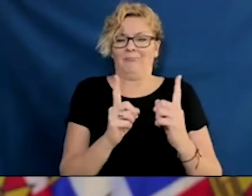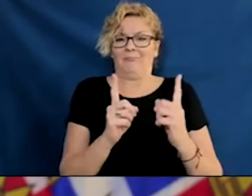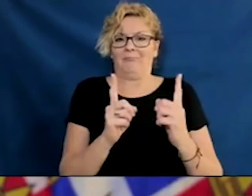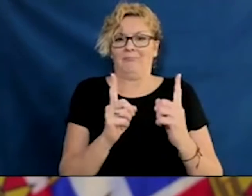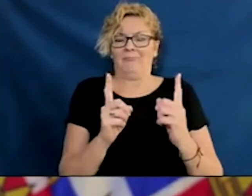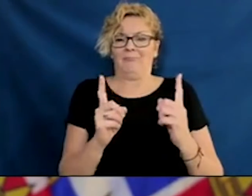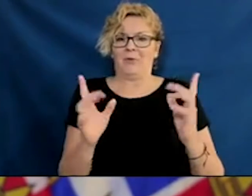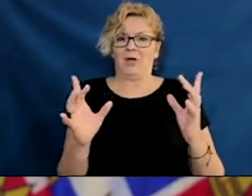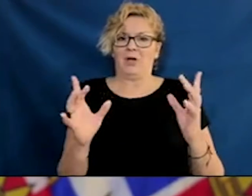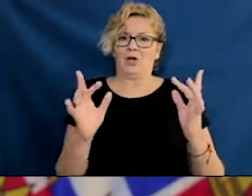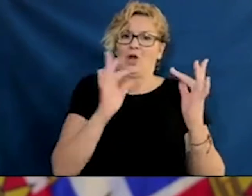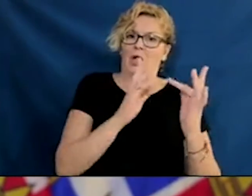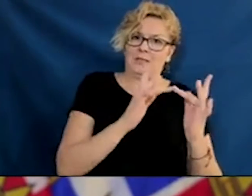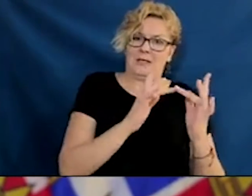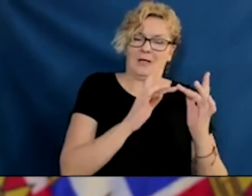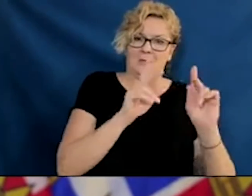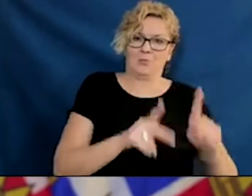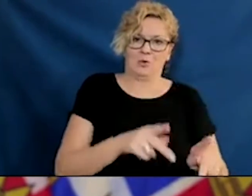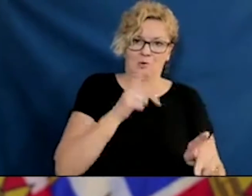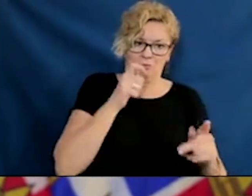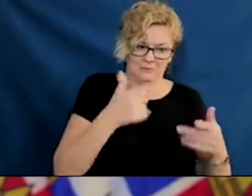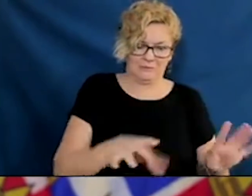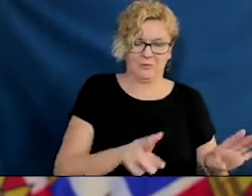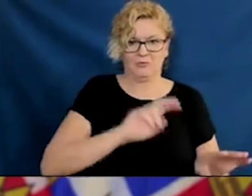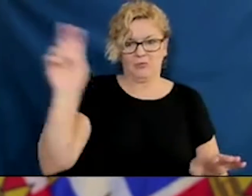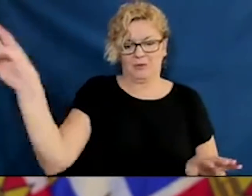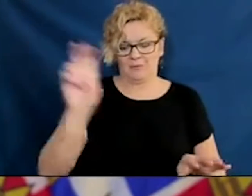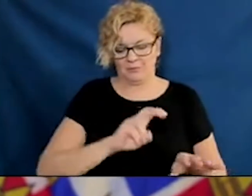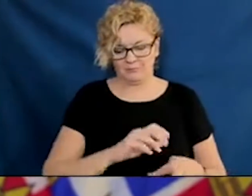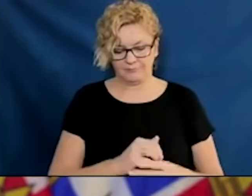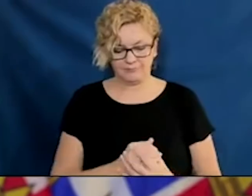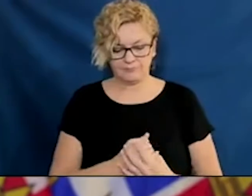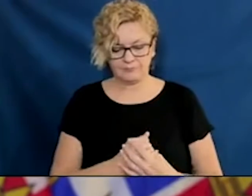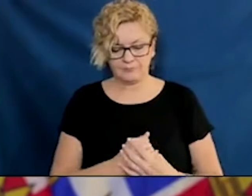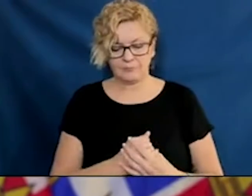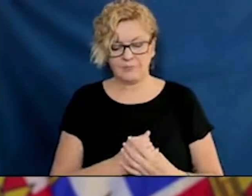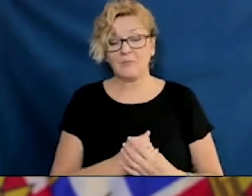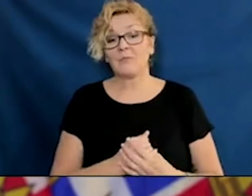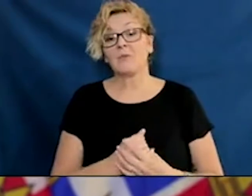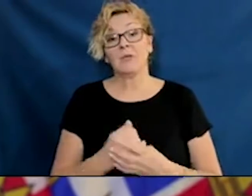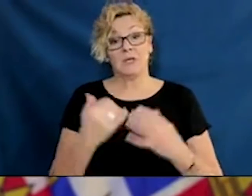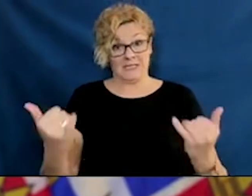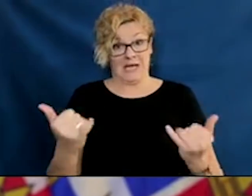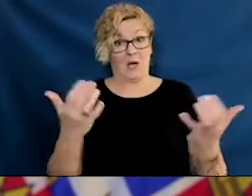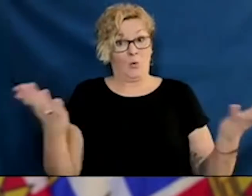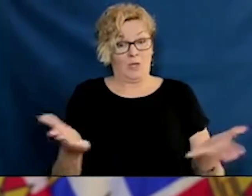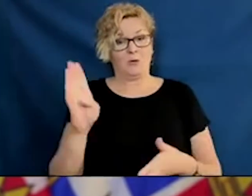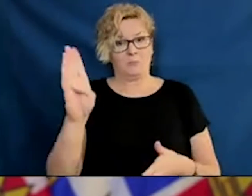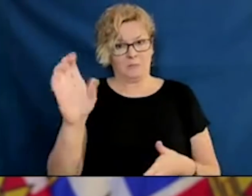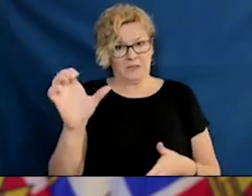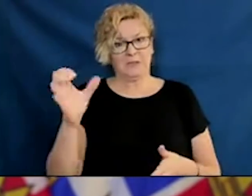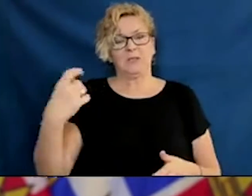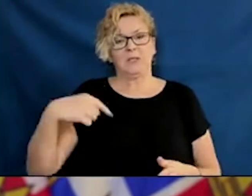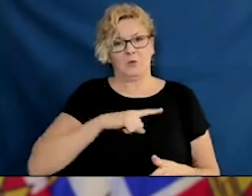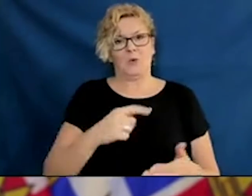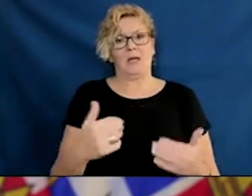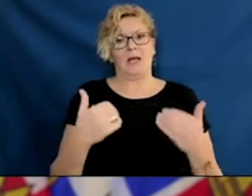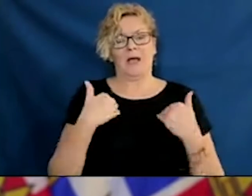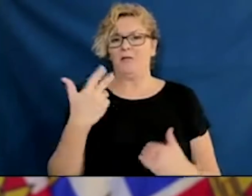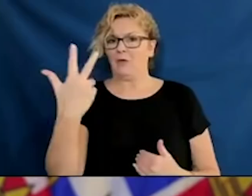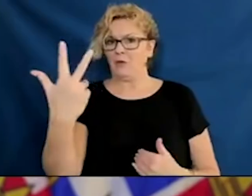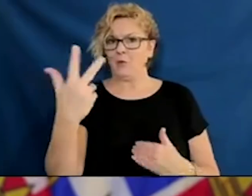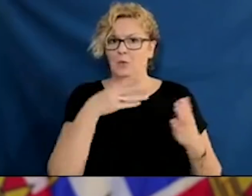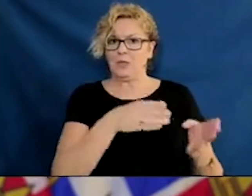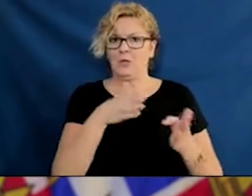particularly within our laboratory network here in BC, to have 3 different ways that we're looking for these variants. One